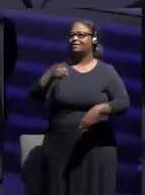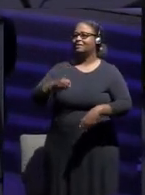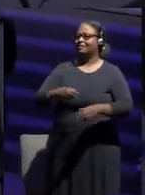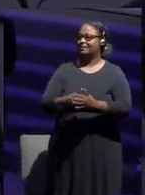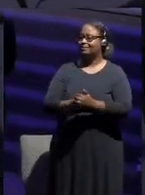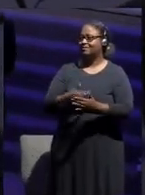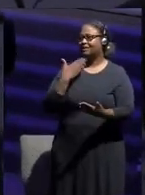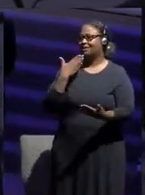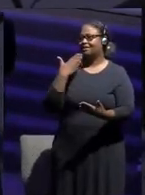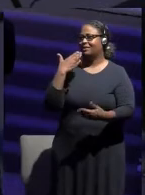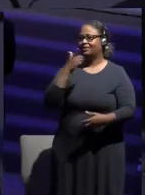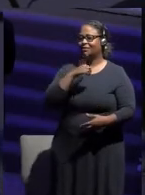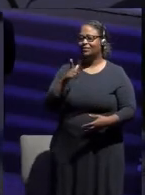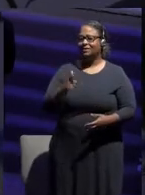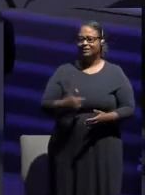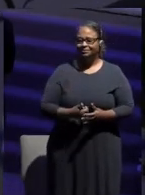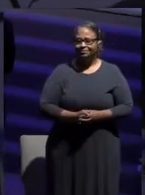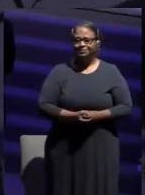Thank the Lord.